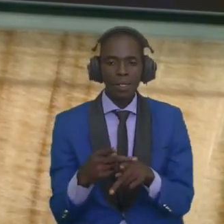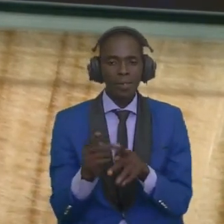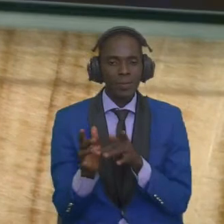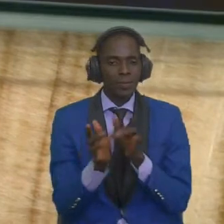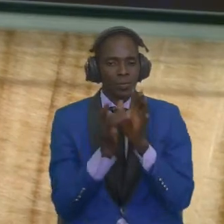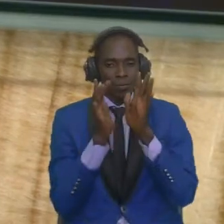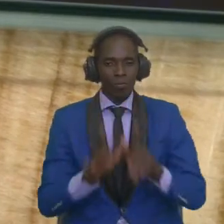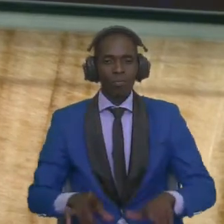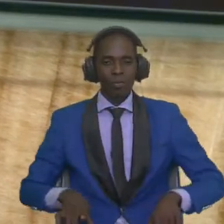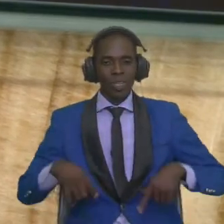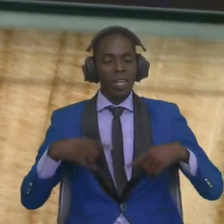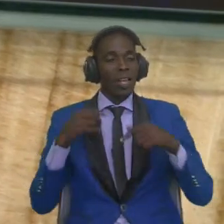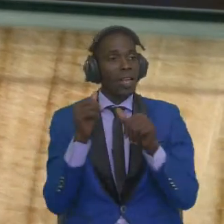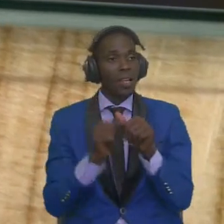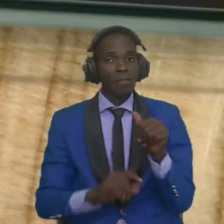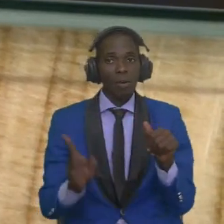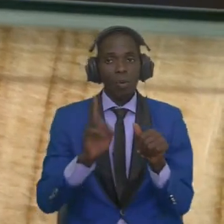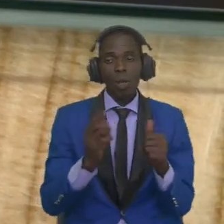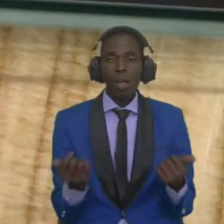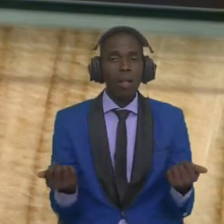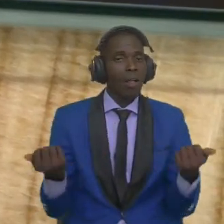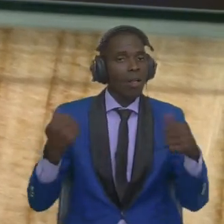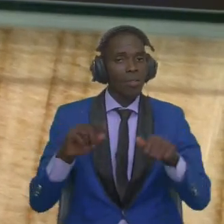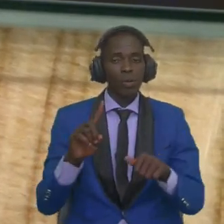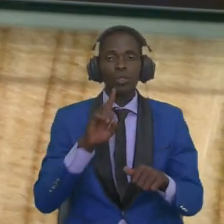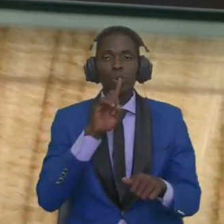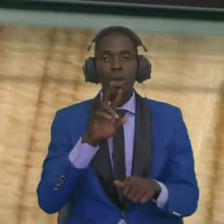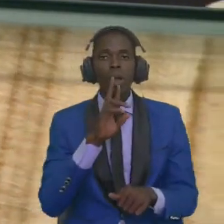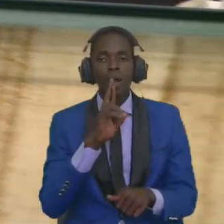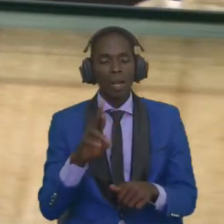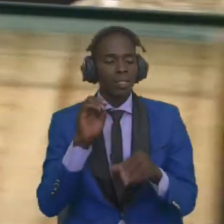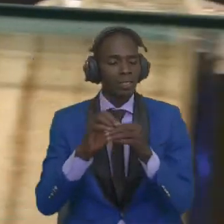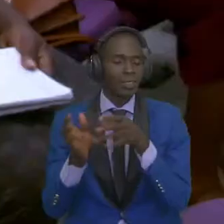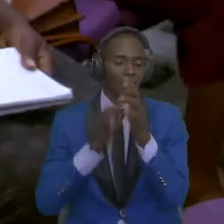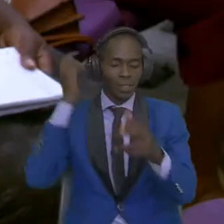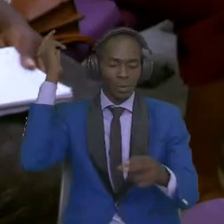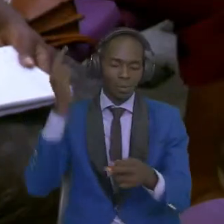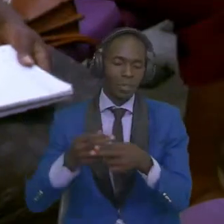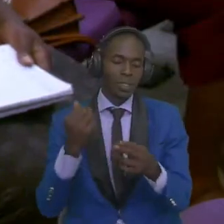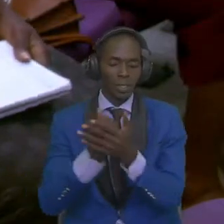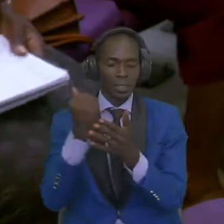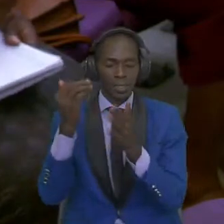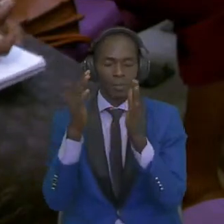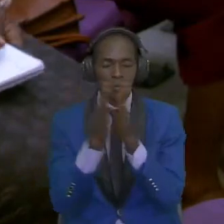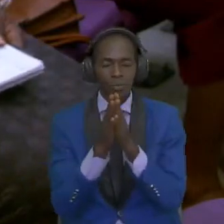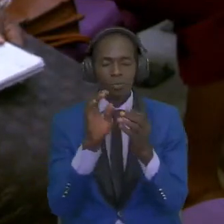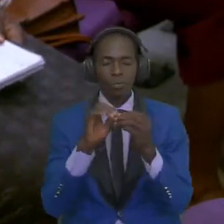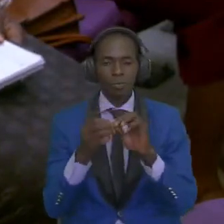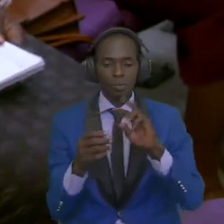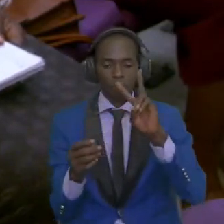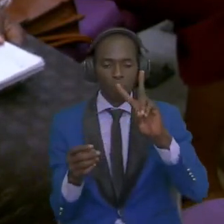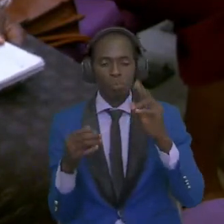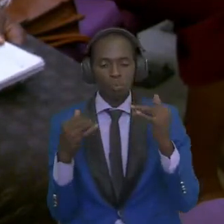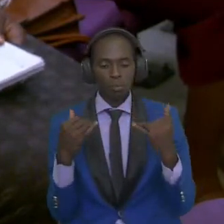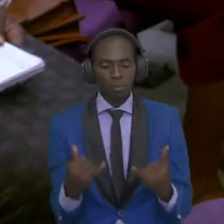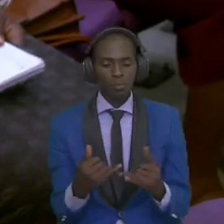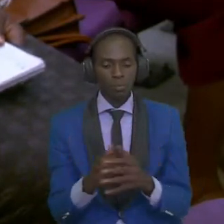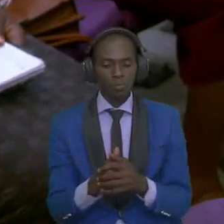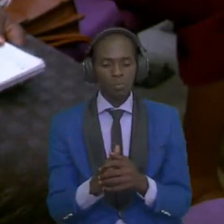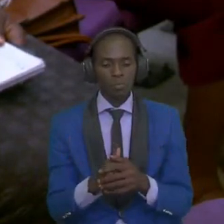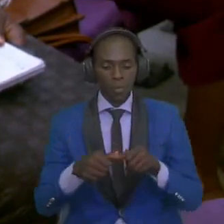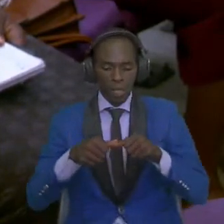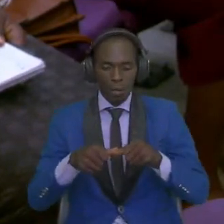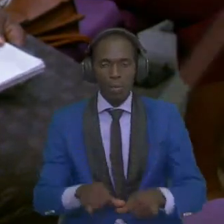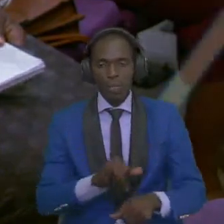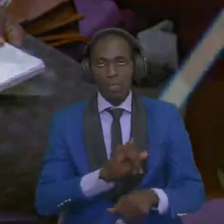life anywhere you are, anywhere you go, in Jesus' name. Number two now. Number two